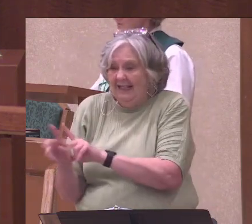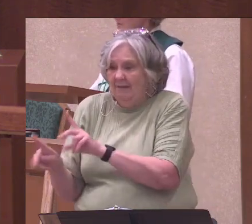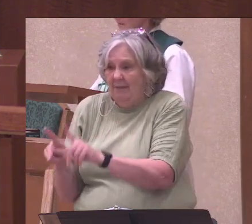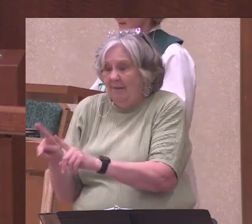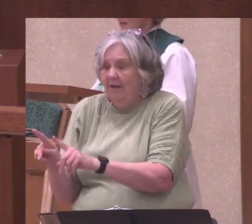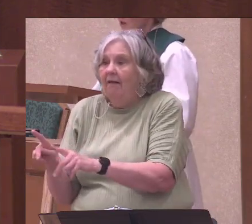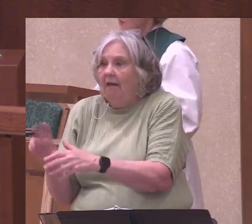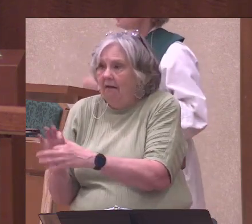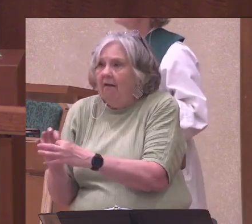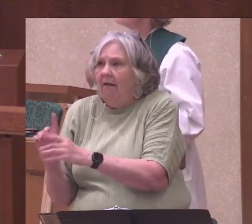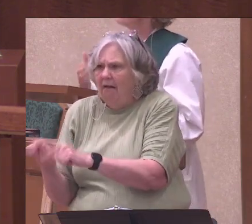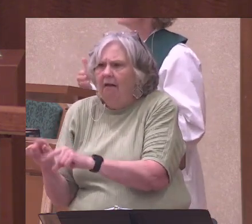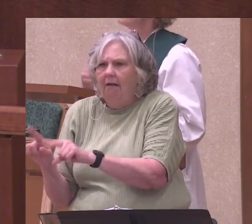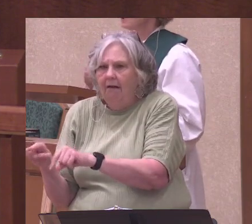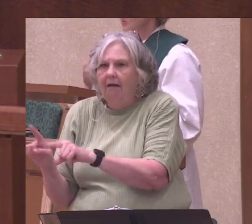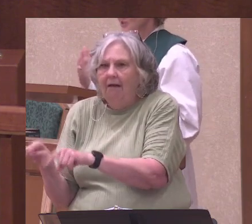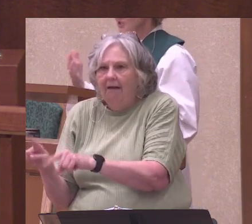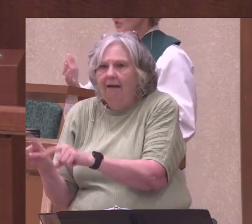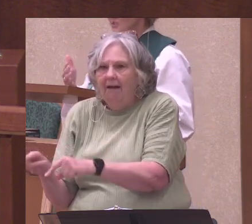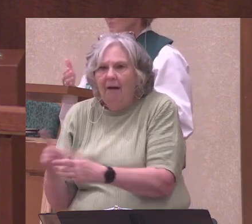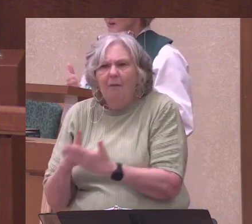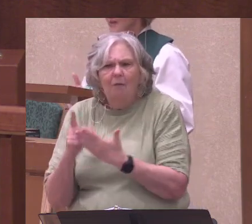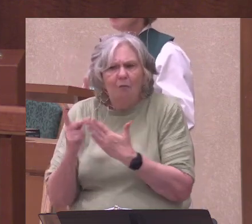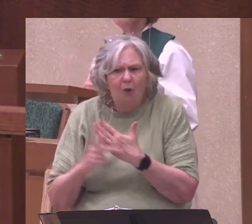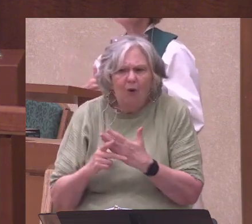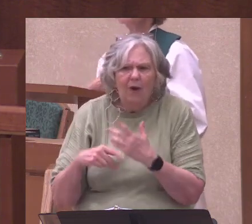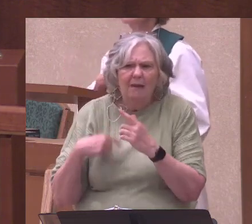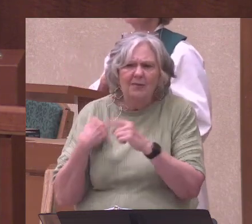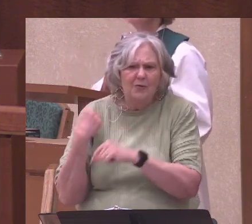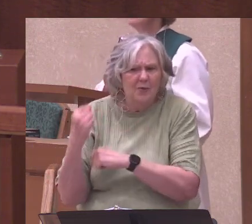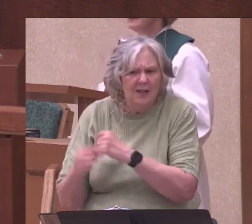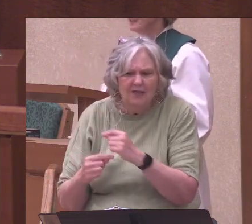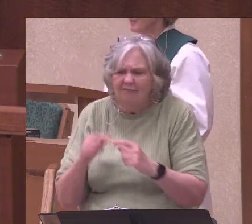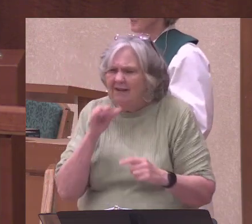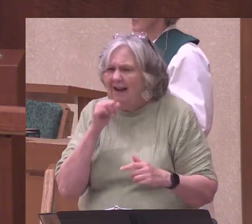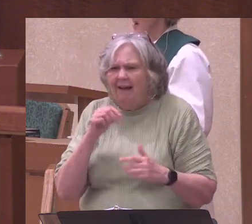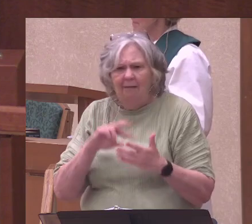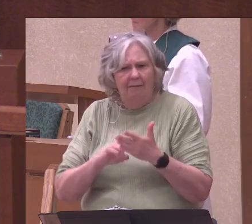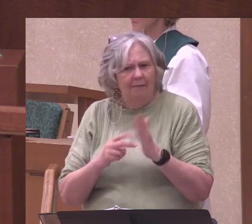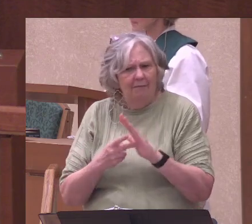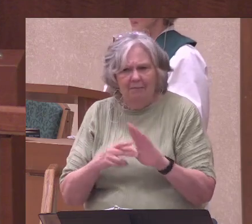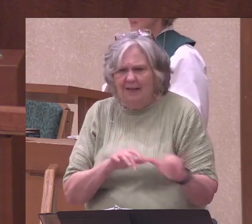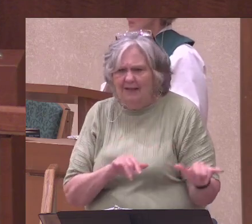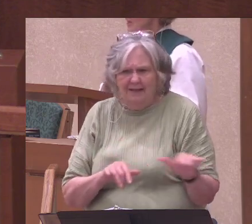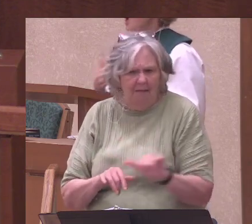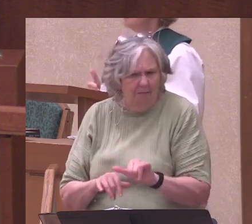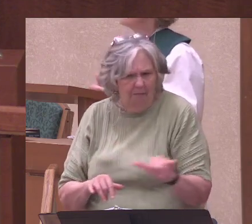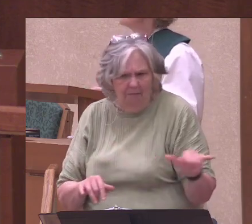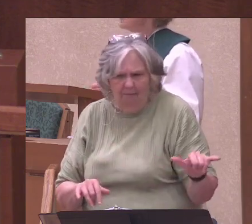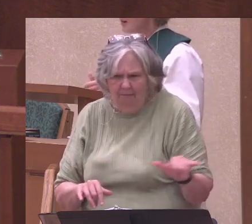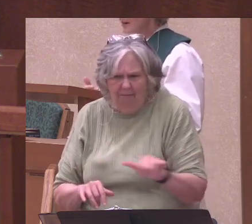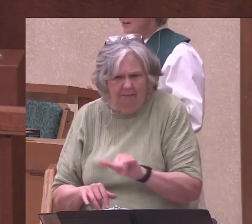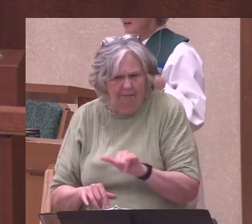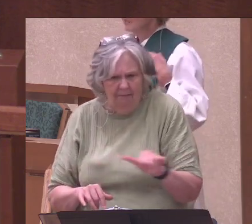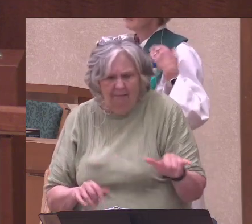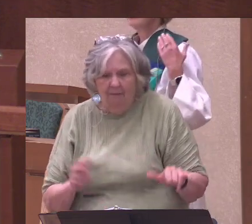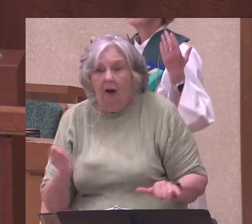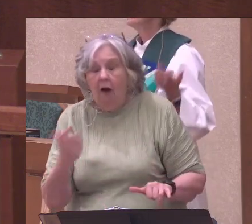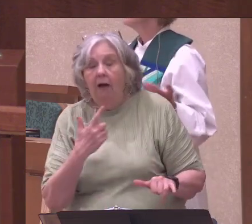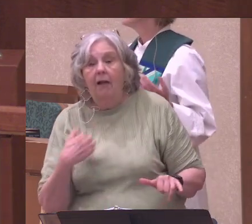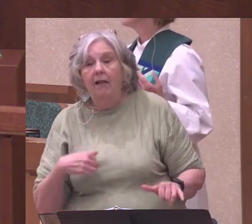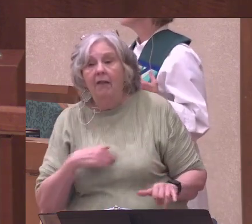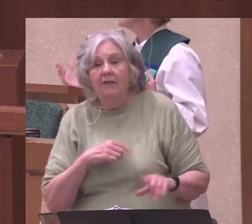do. So those programs and traditions might not hold the same meaning for them. When we all have